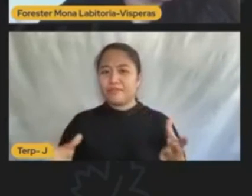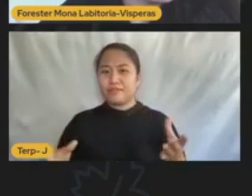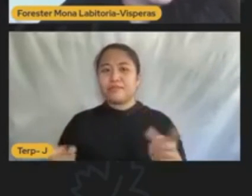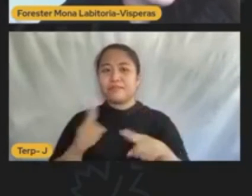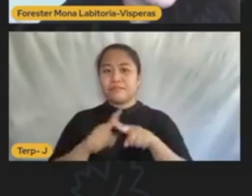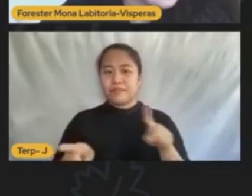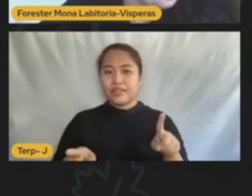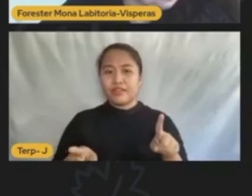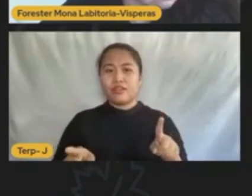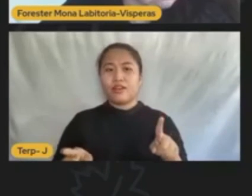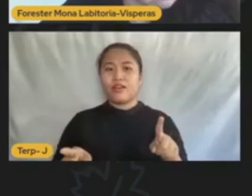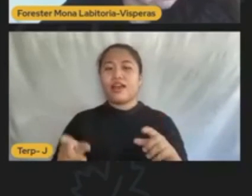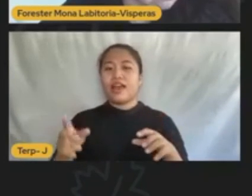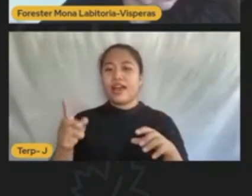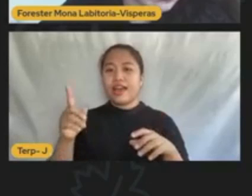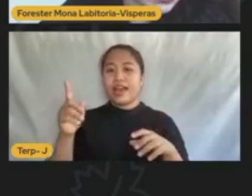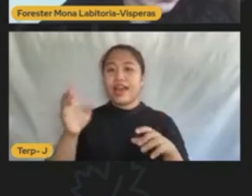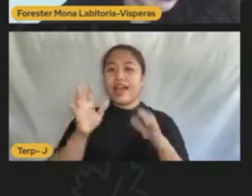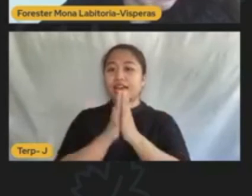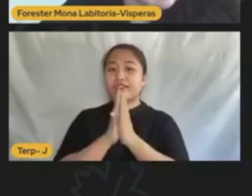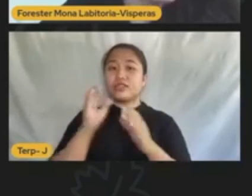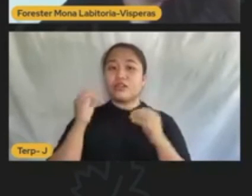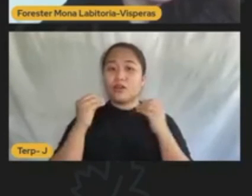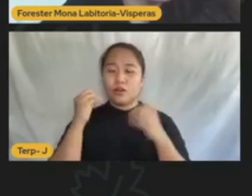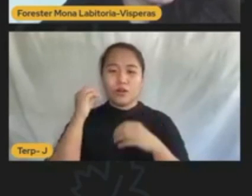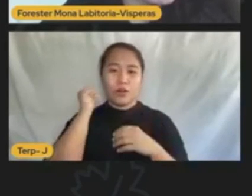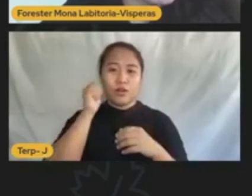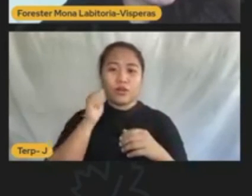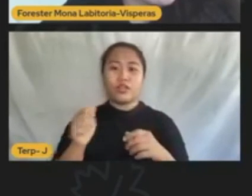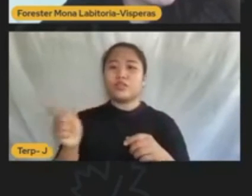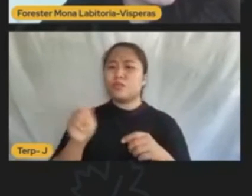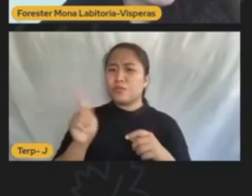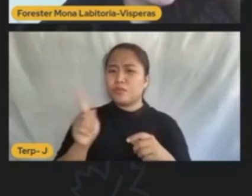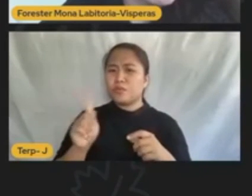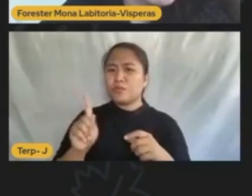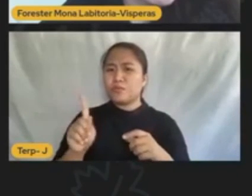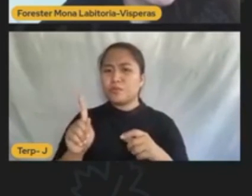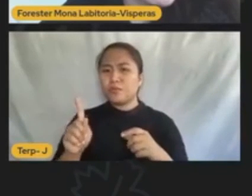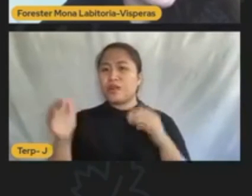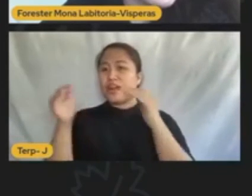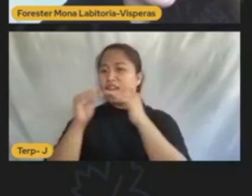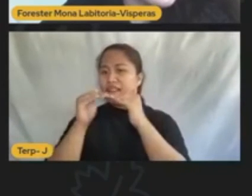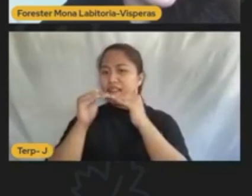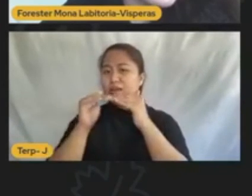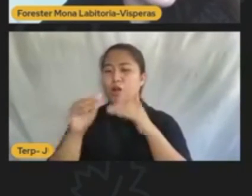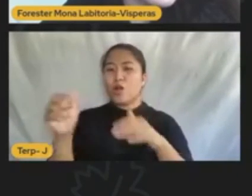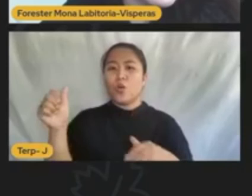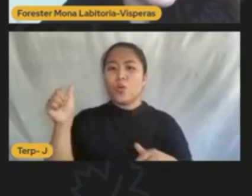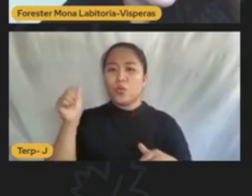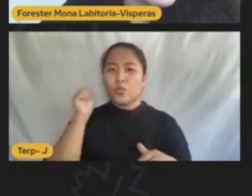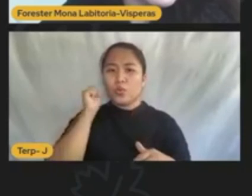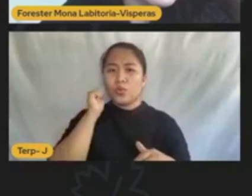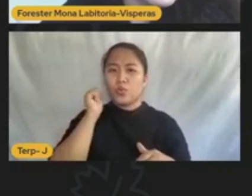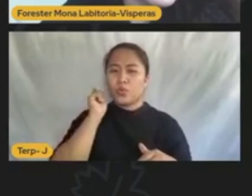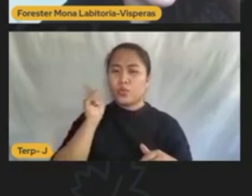what IQ. So, di ba, para sa akin, parang over the 20 years that I've been practicing, let's not put them in a